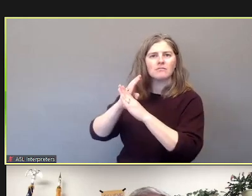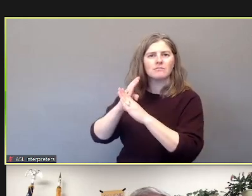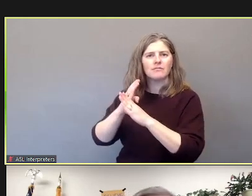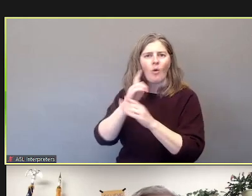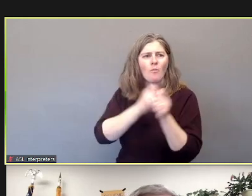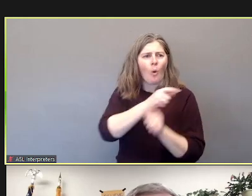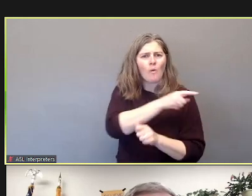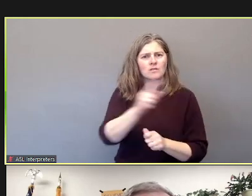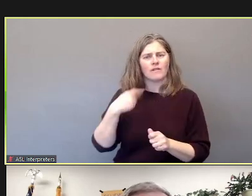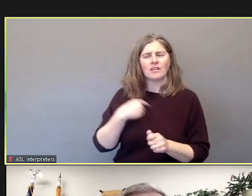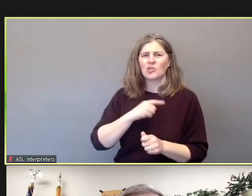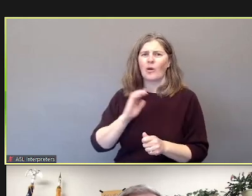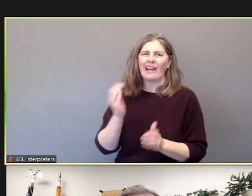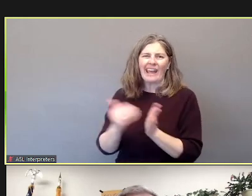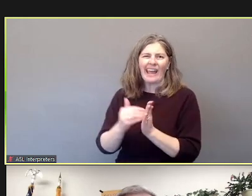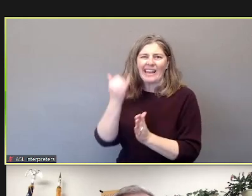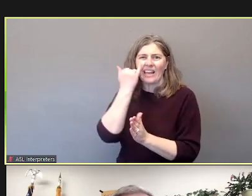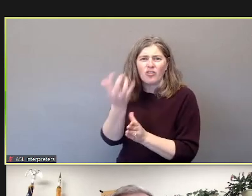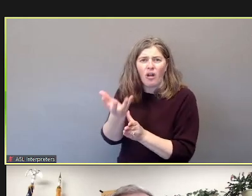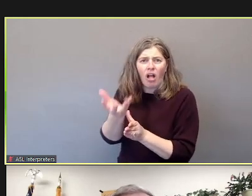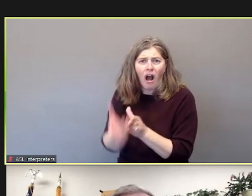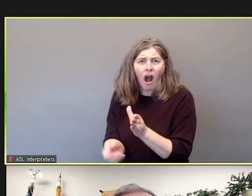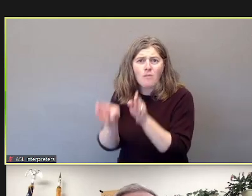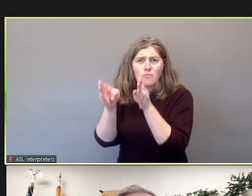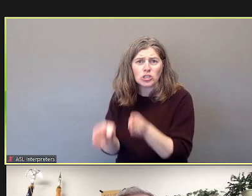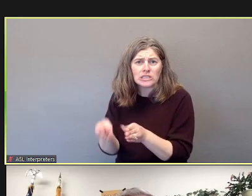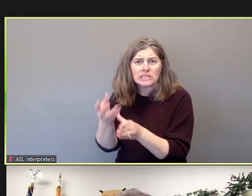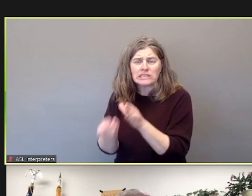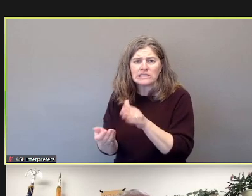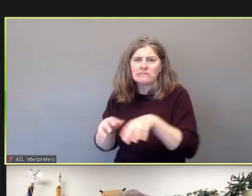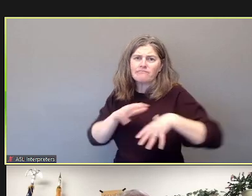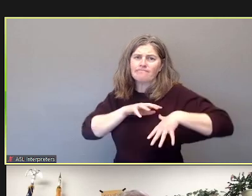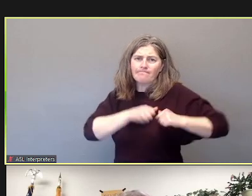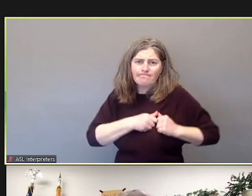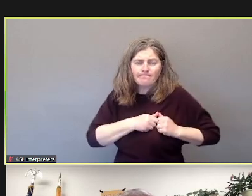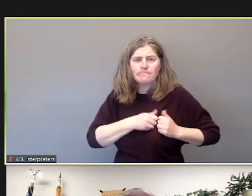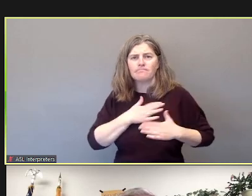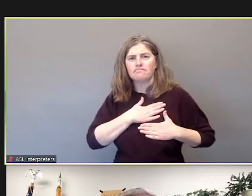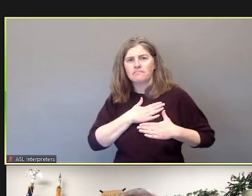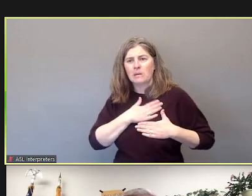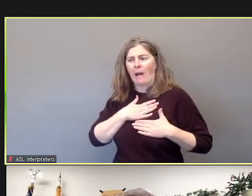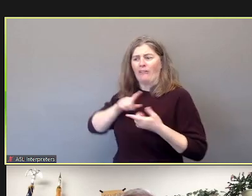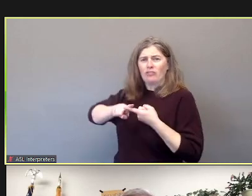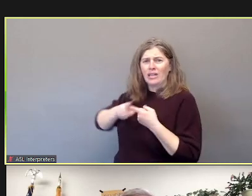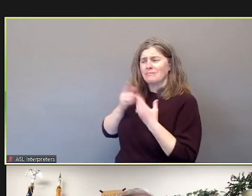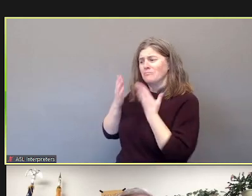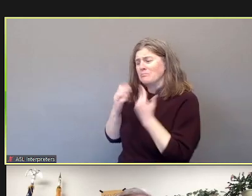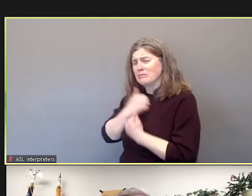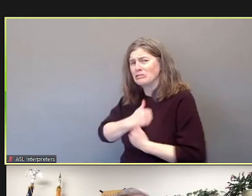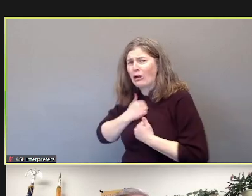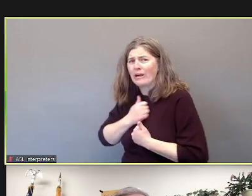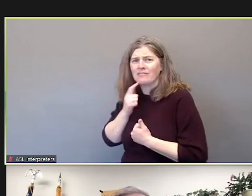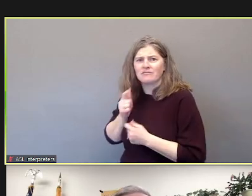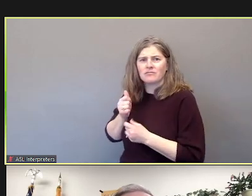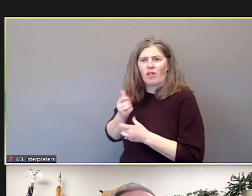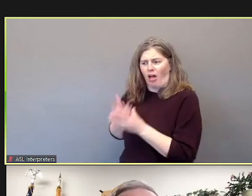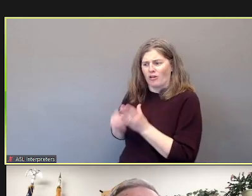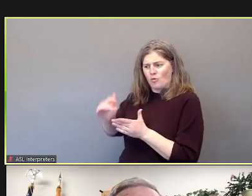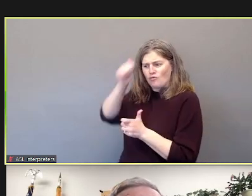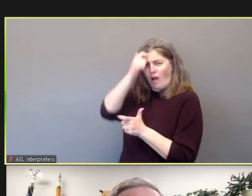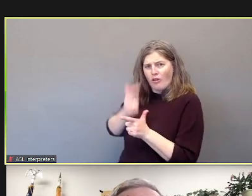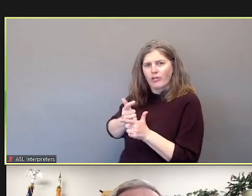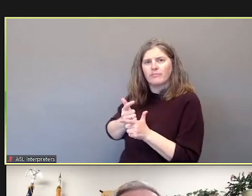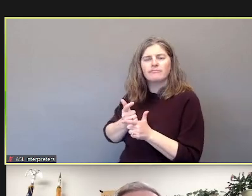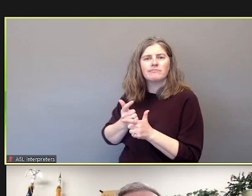hearts go out to those families who've lost people. My heart goes out to my friend who lost his brother. And we want to keep